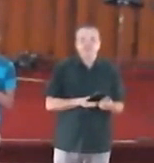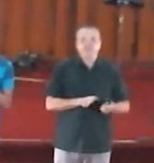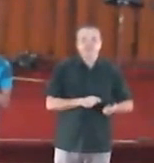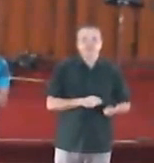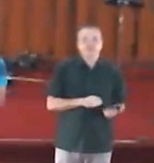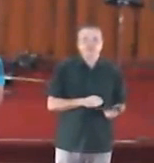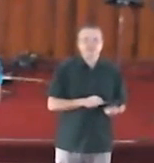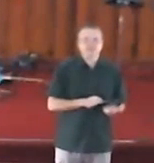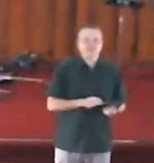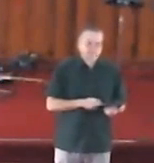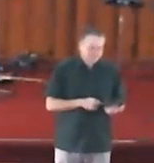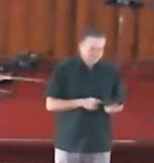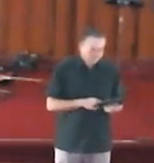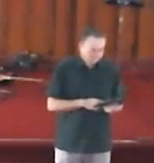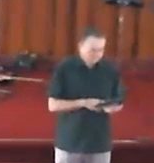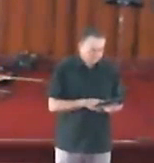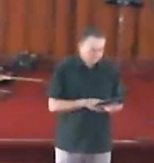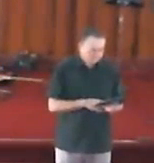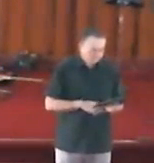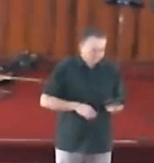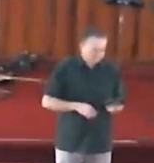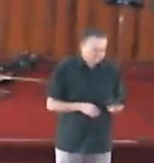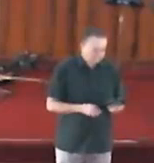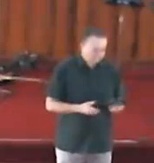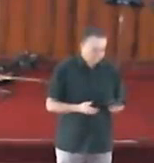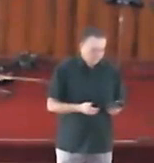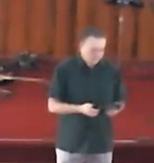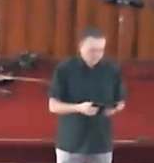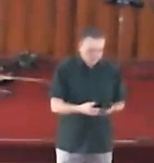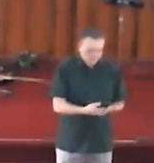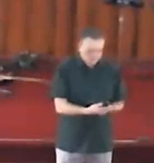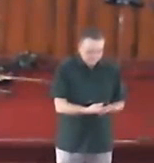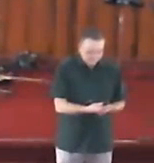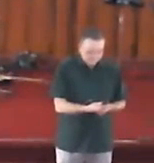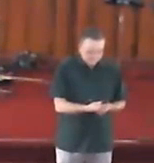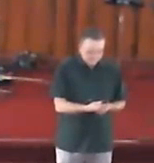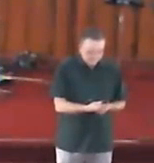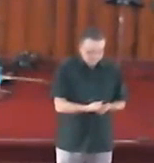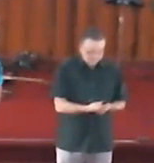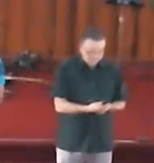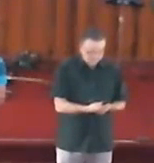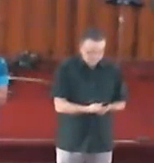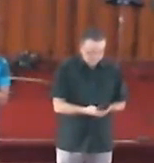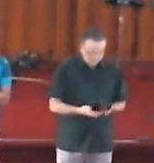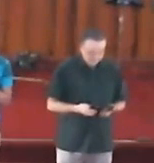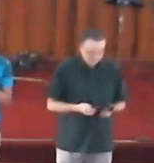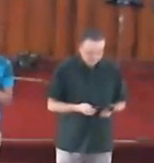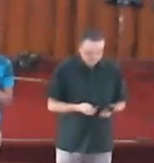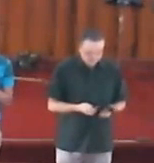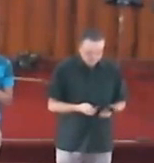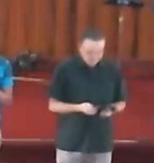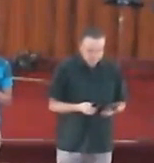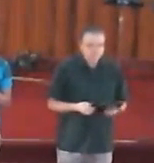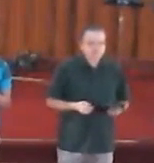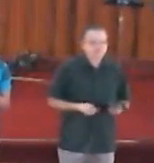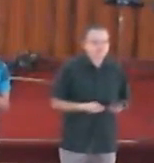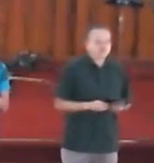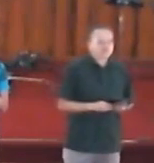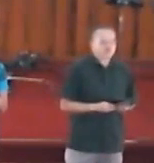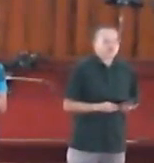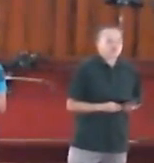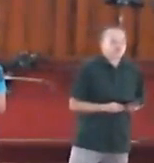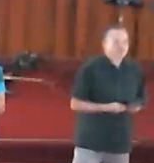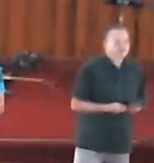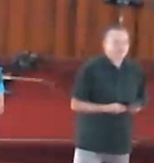concedía expresarse. All of them were filled with the Holy Spirit and began to speak in tongues as the